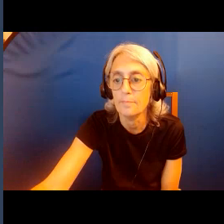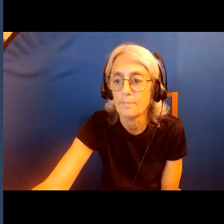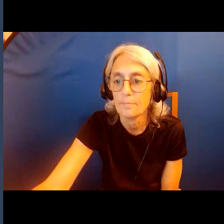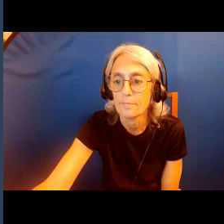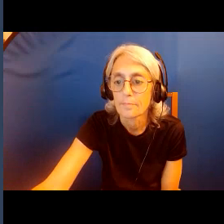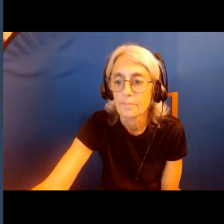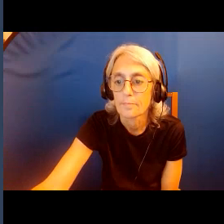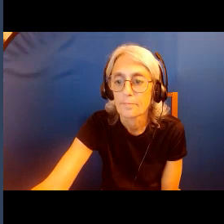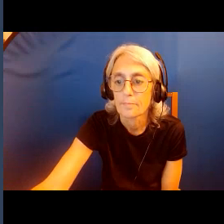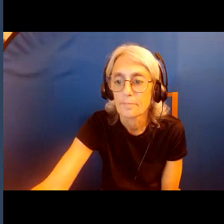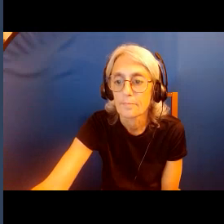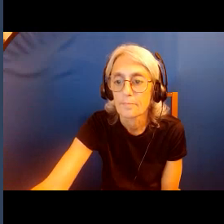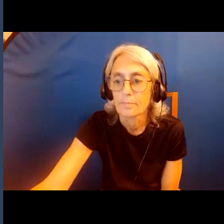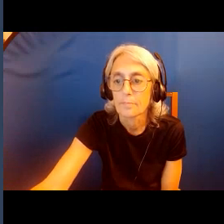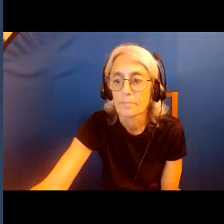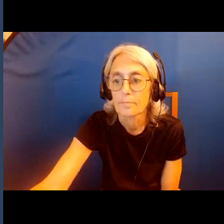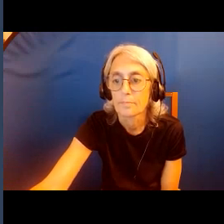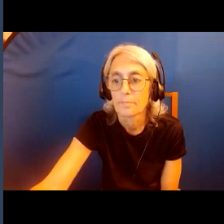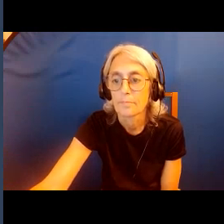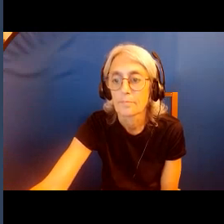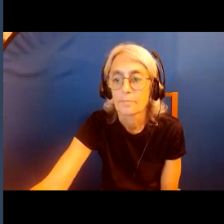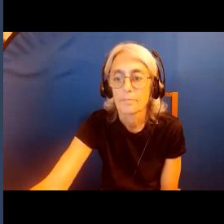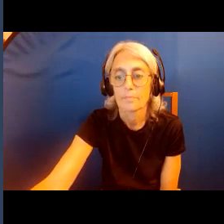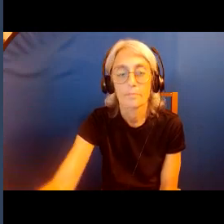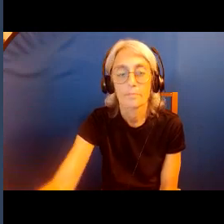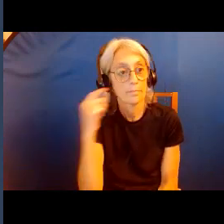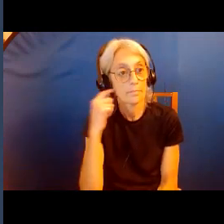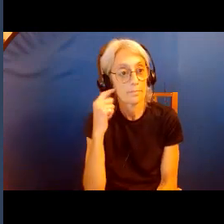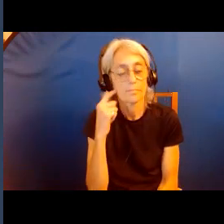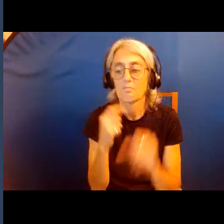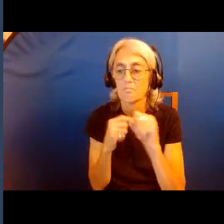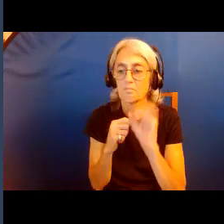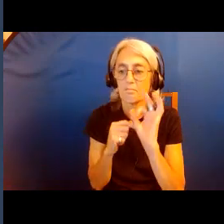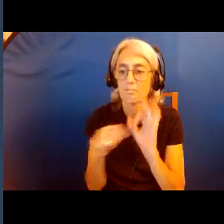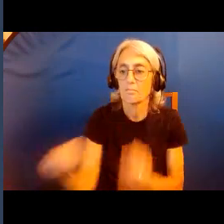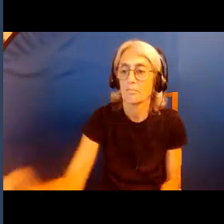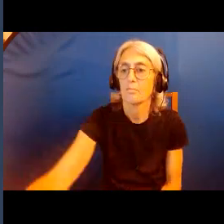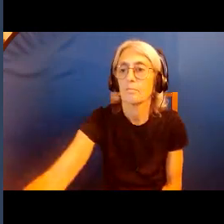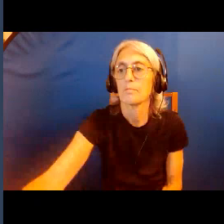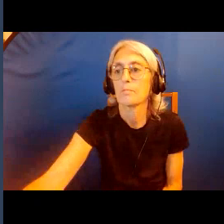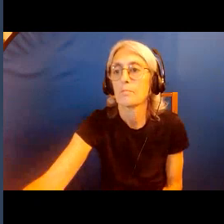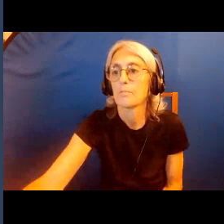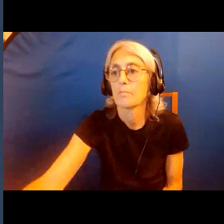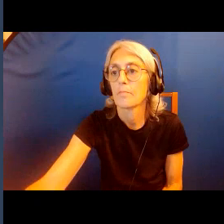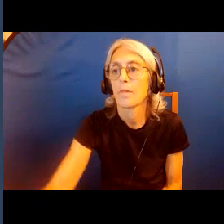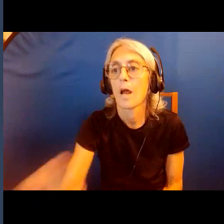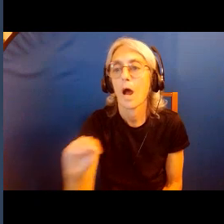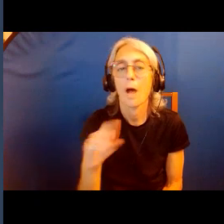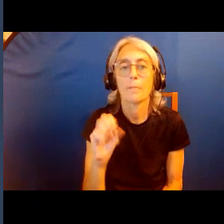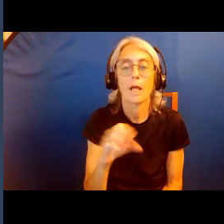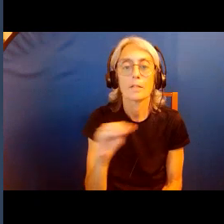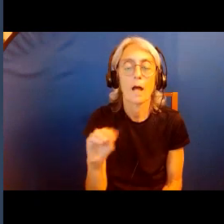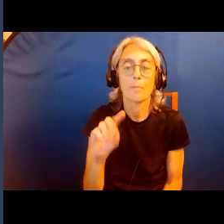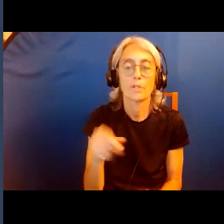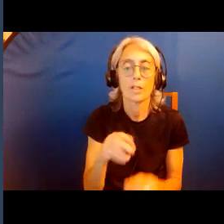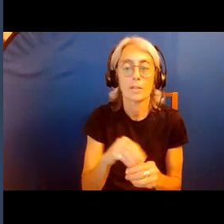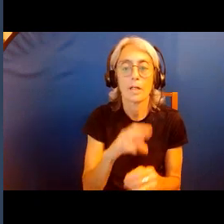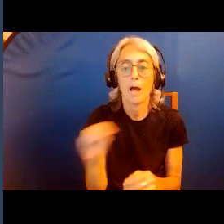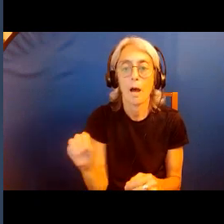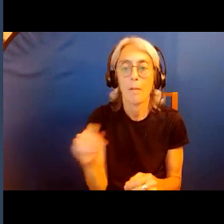Can you hear me now? Yes, we can hear you. Good. Yes, just in,